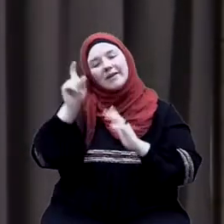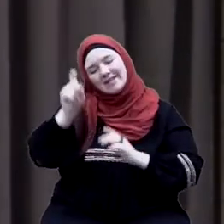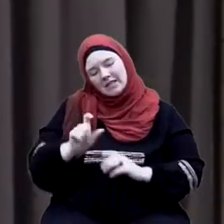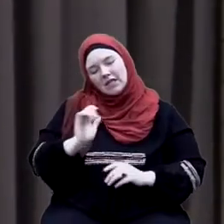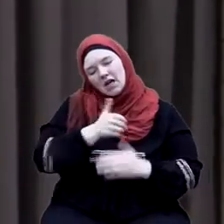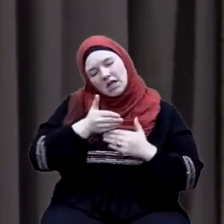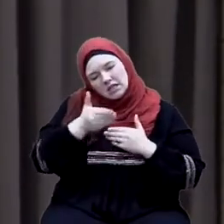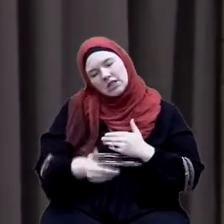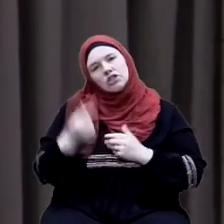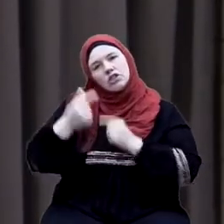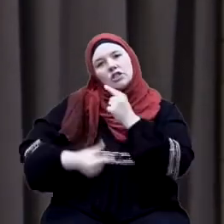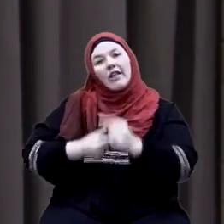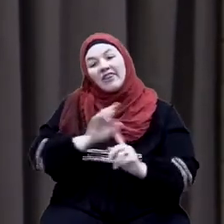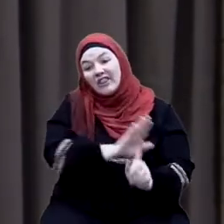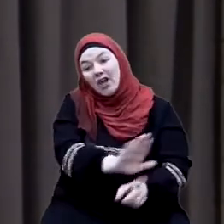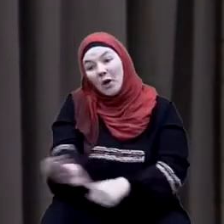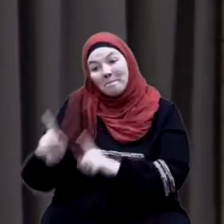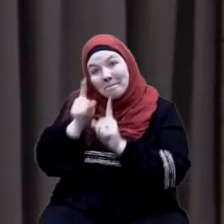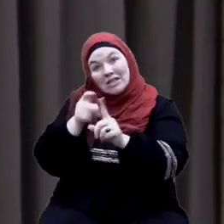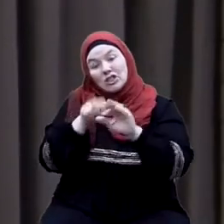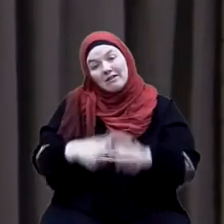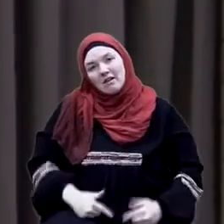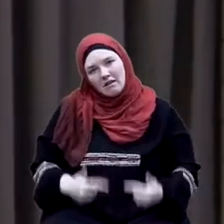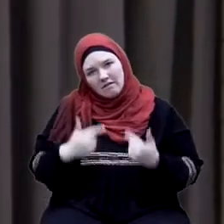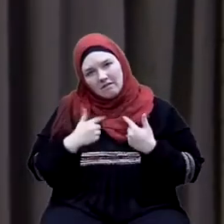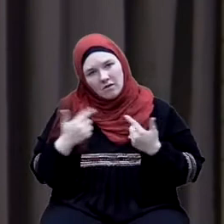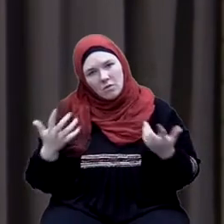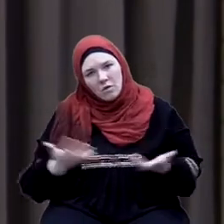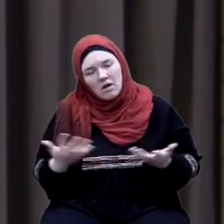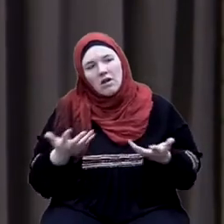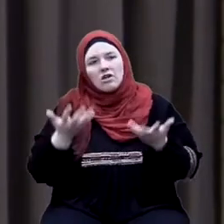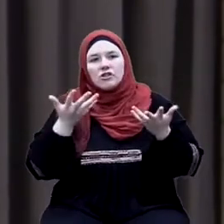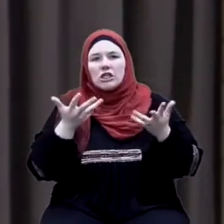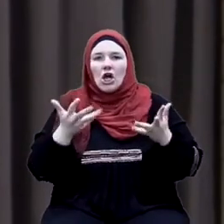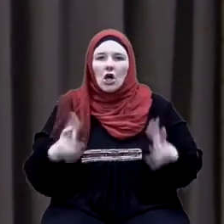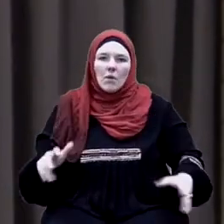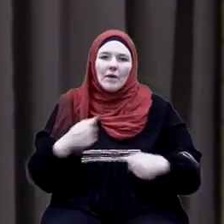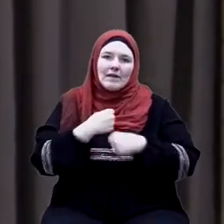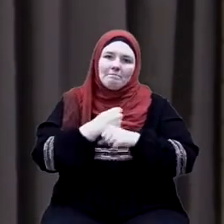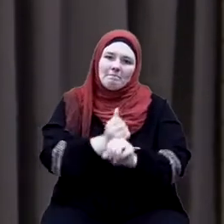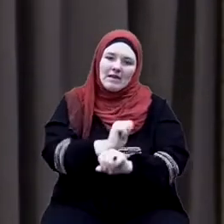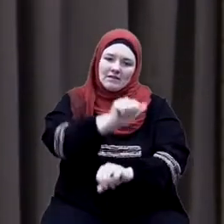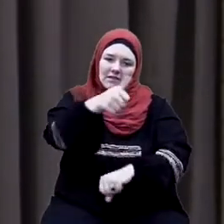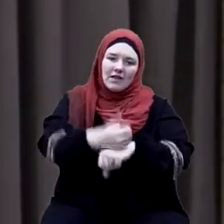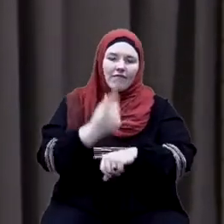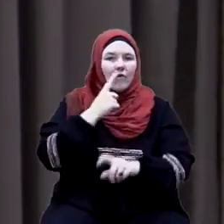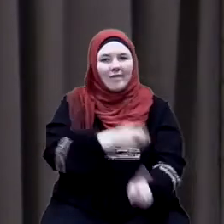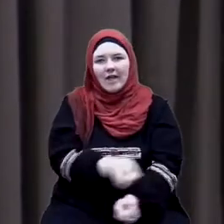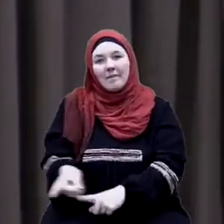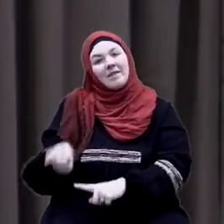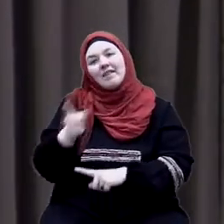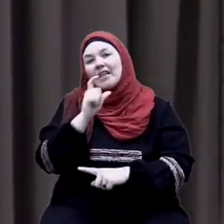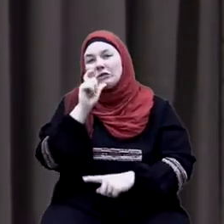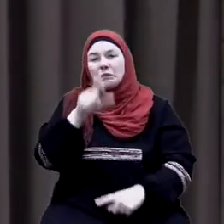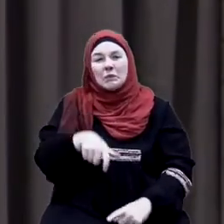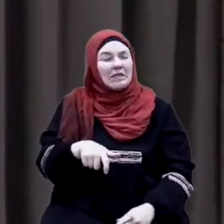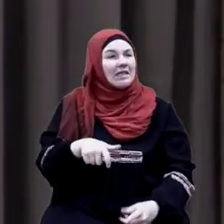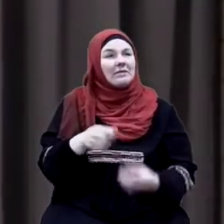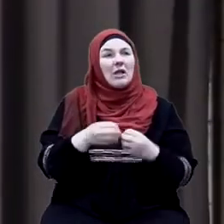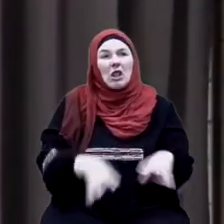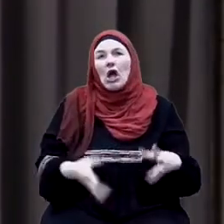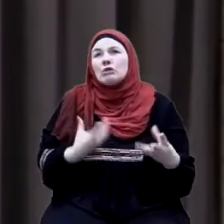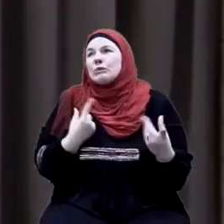know that their mission in life is already crafted for them. They need not to be